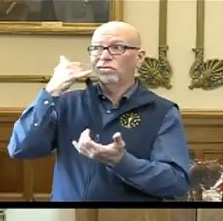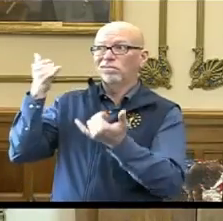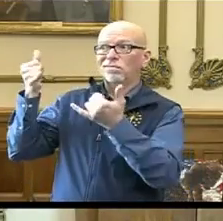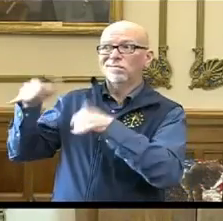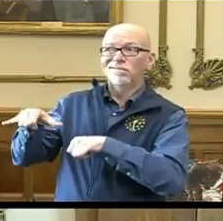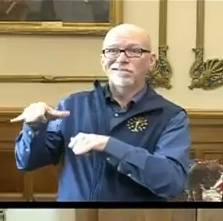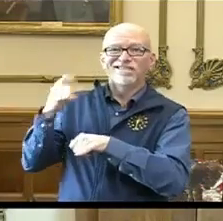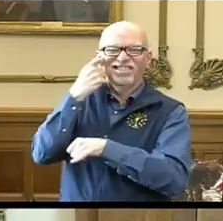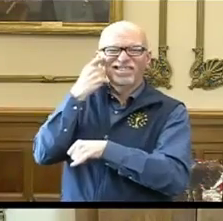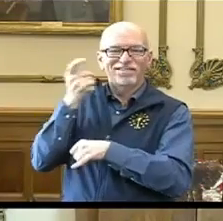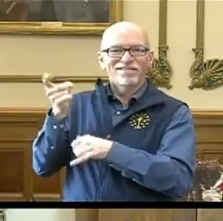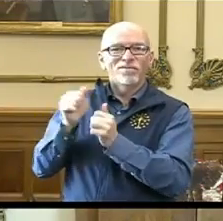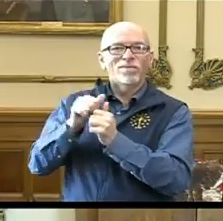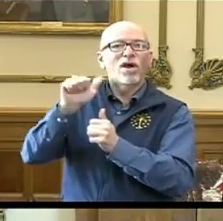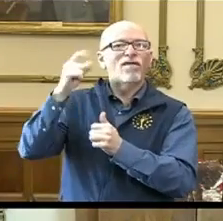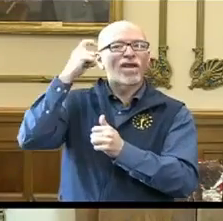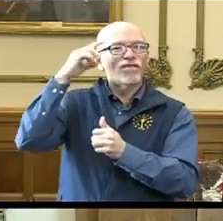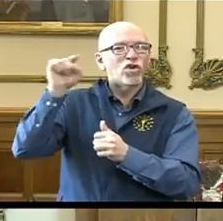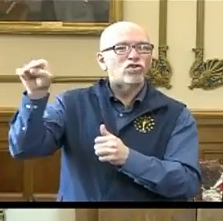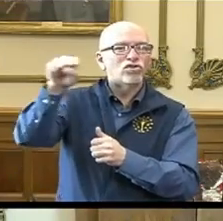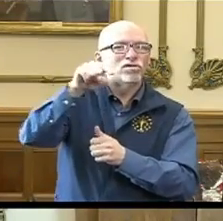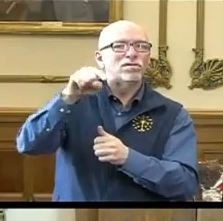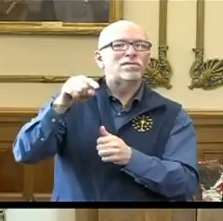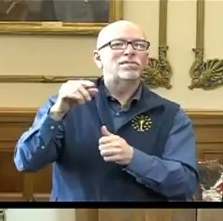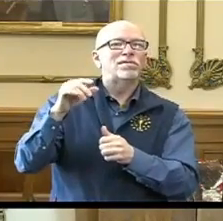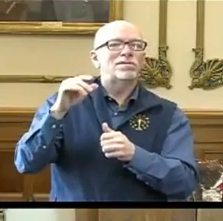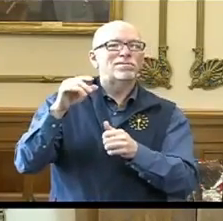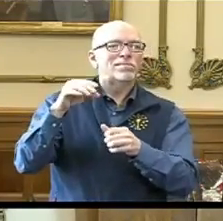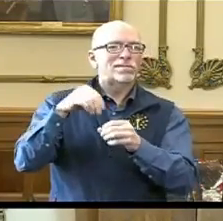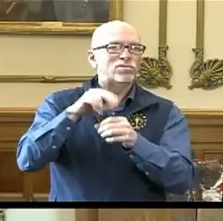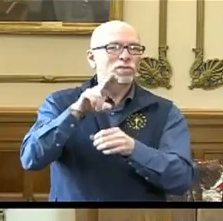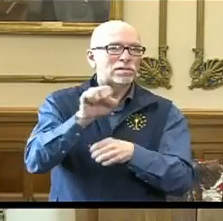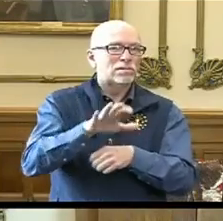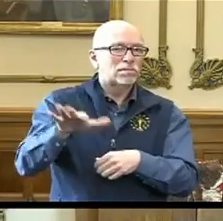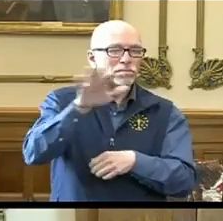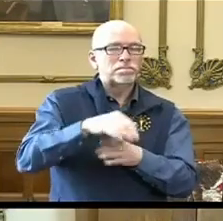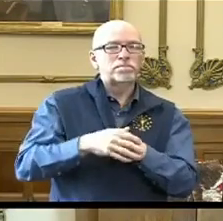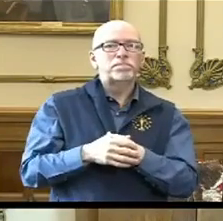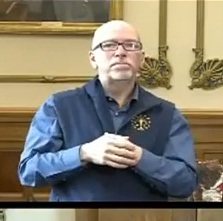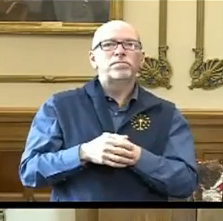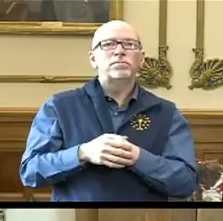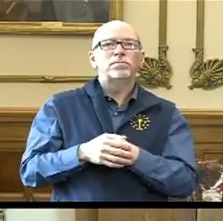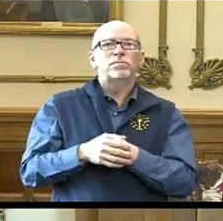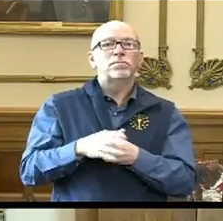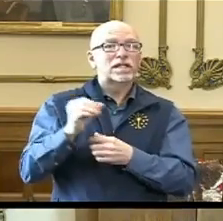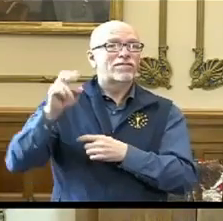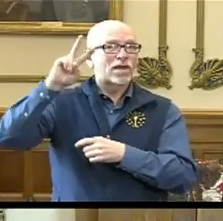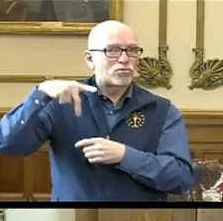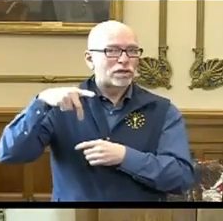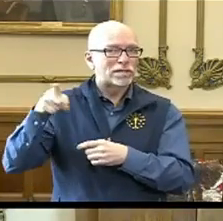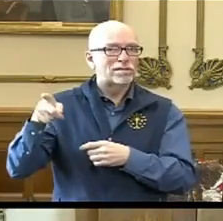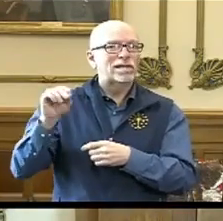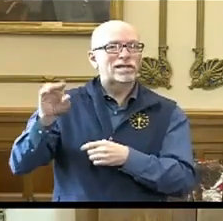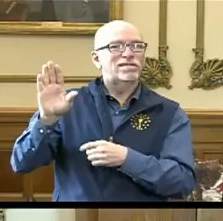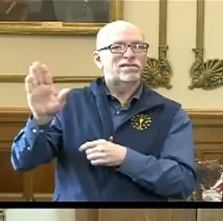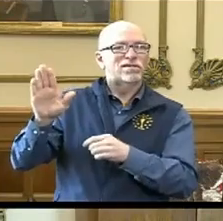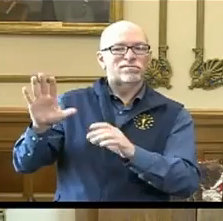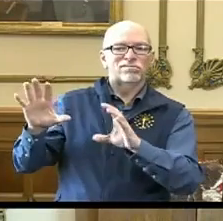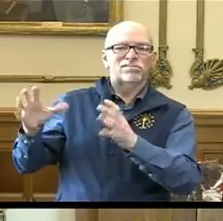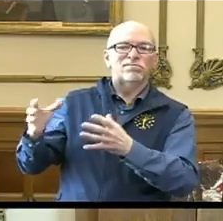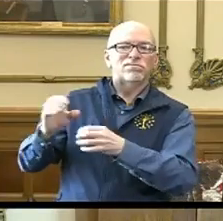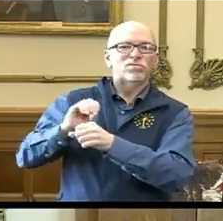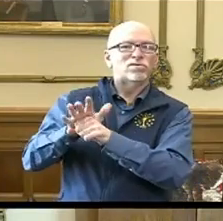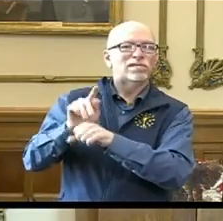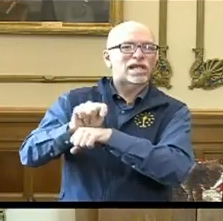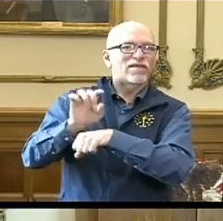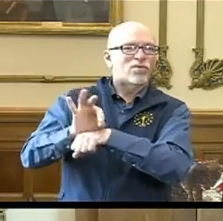with other governors, my gubernatorial cohorts around the country, and the vice president and his whole